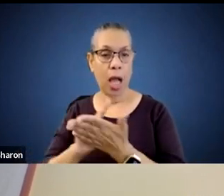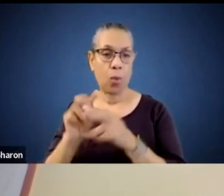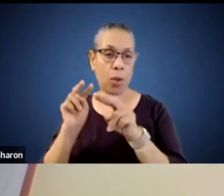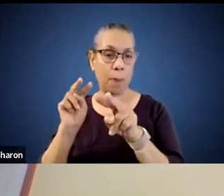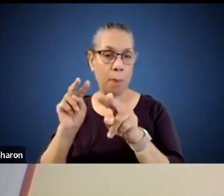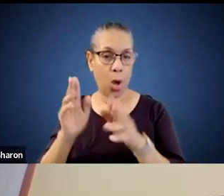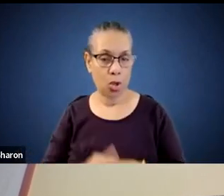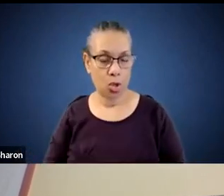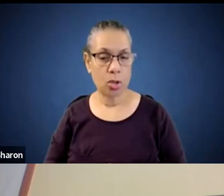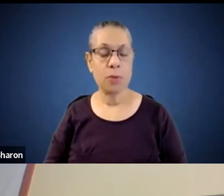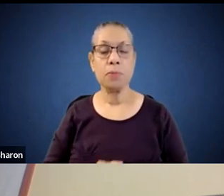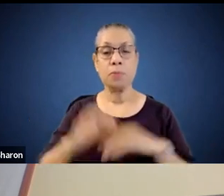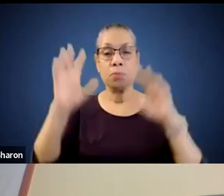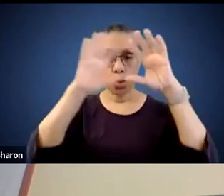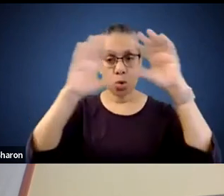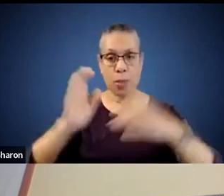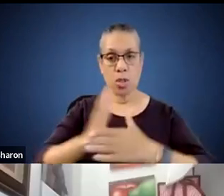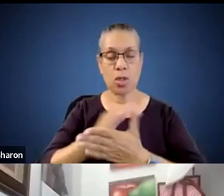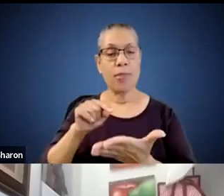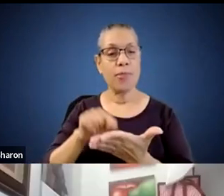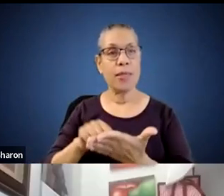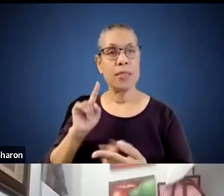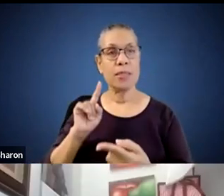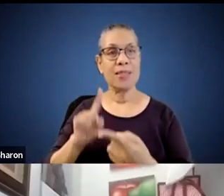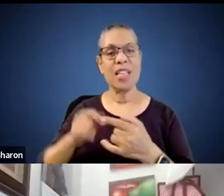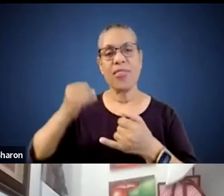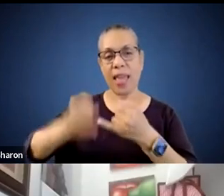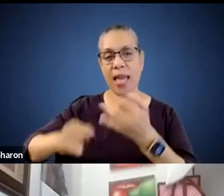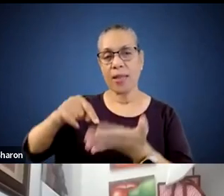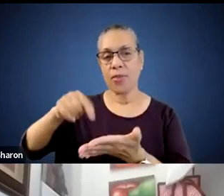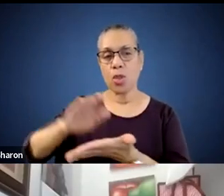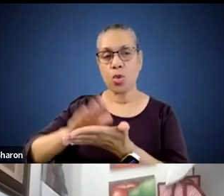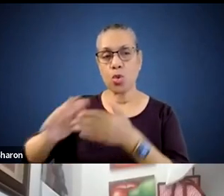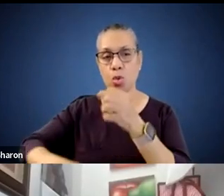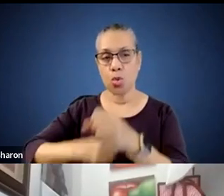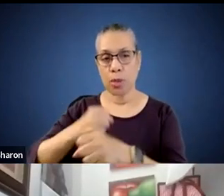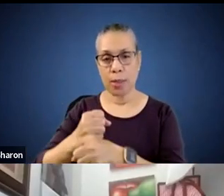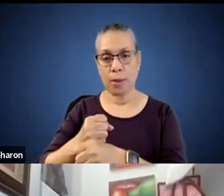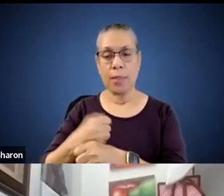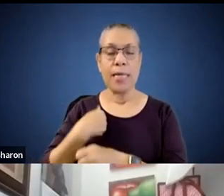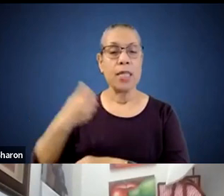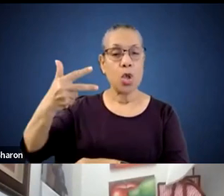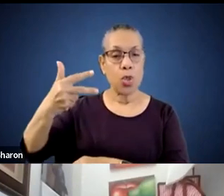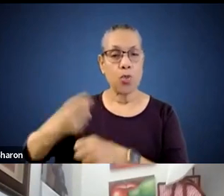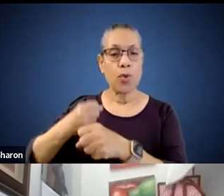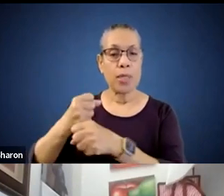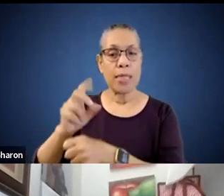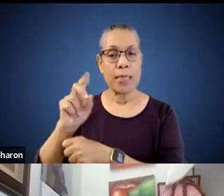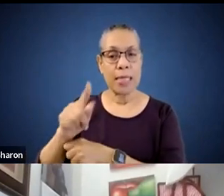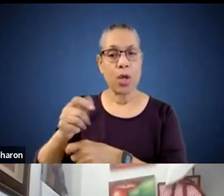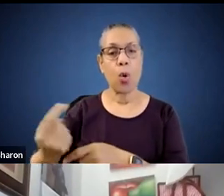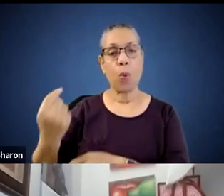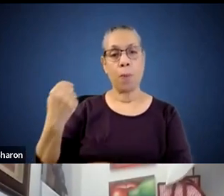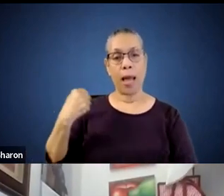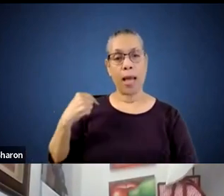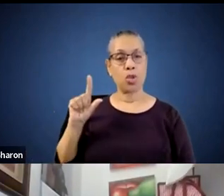superintendent Skipper mentioned this deal runs through just the end of this school year so it's almost fully retroactive it's a three-year deal going back to fiscal